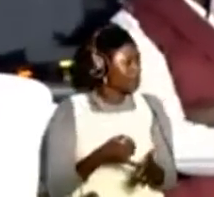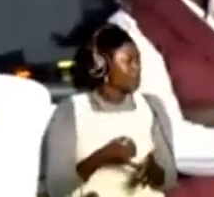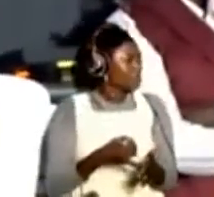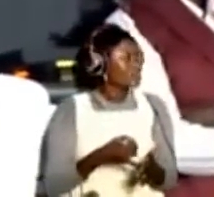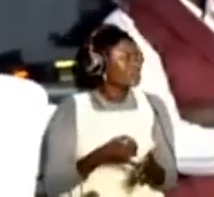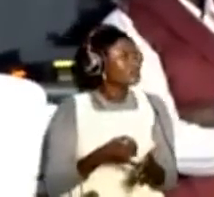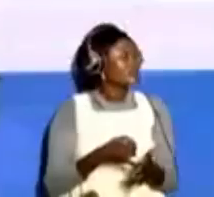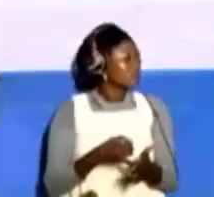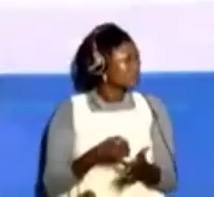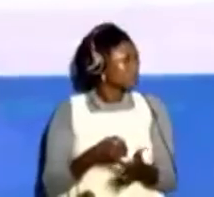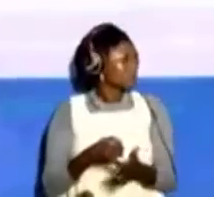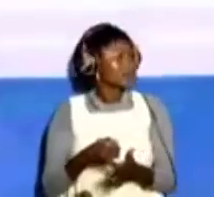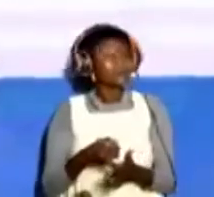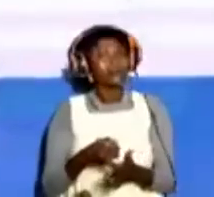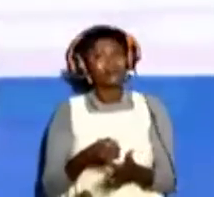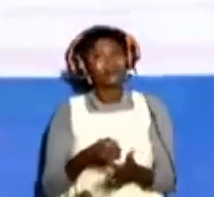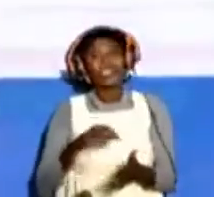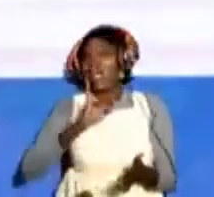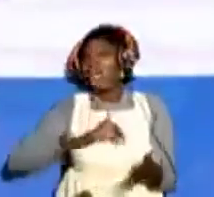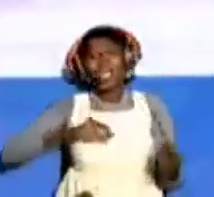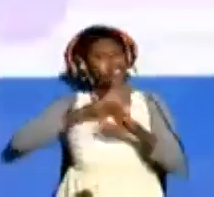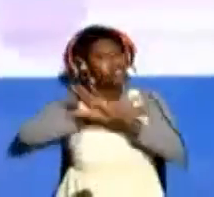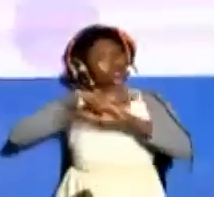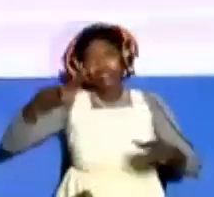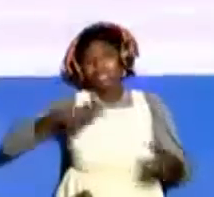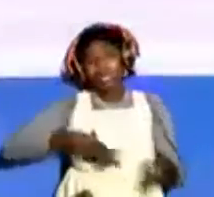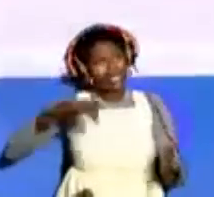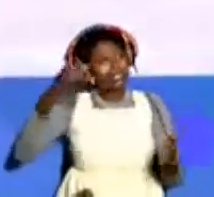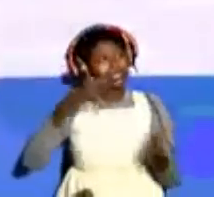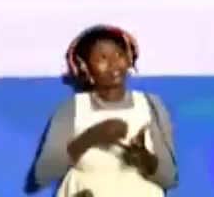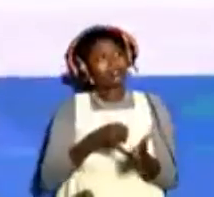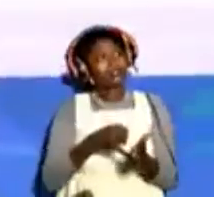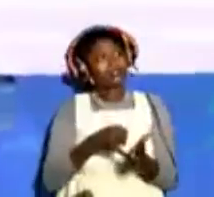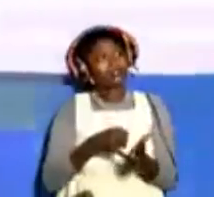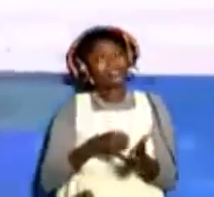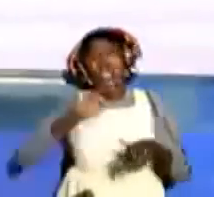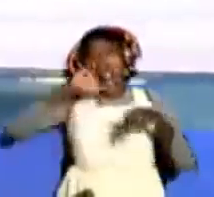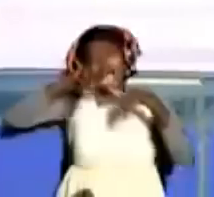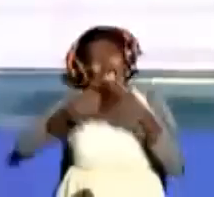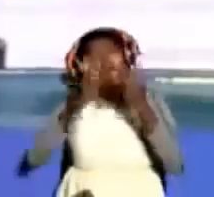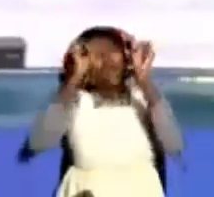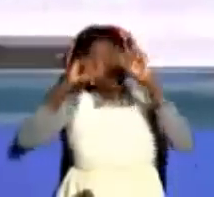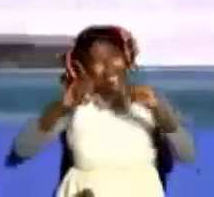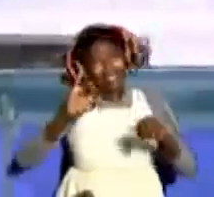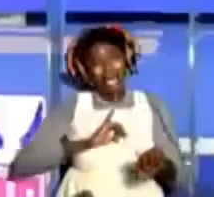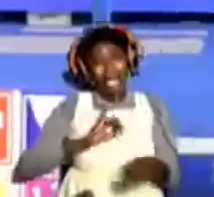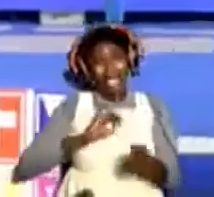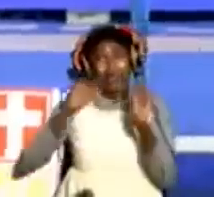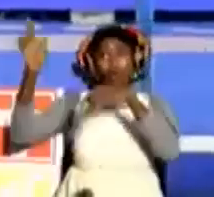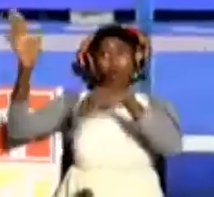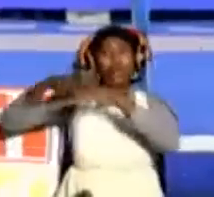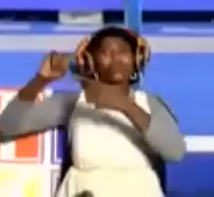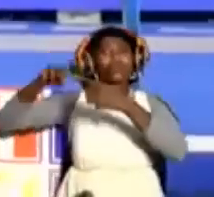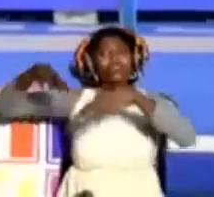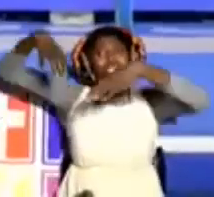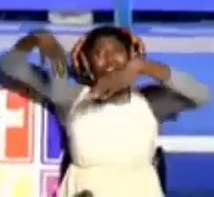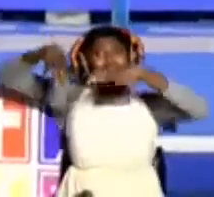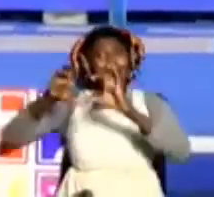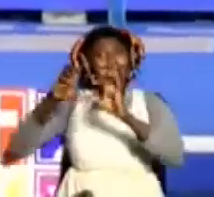Did you hear me? I don't like it. How can I go now to the class of the